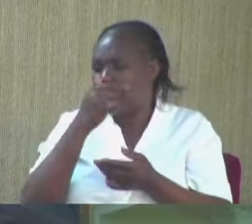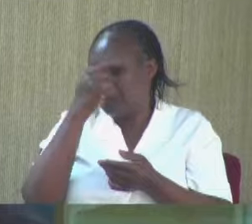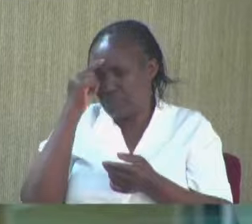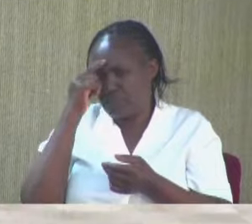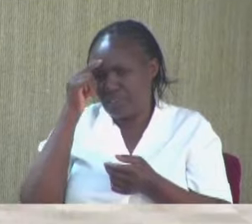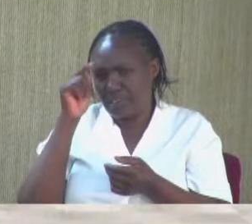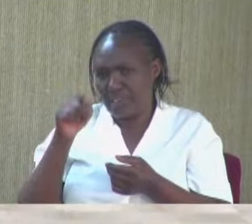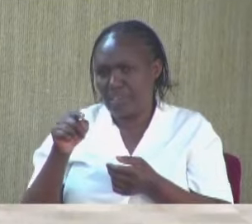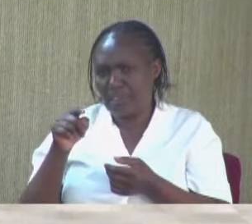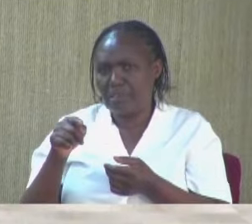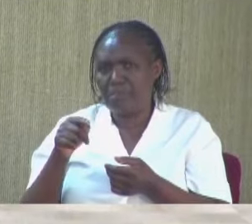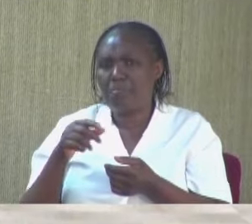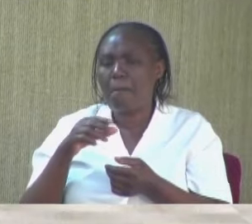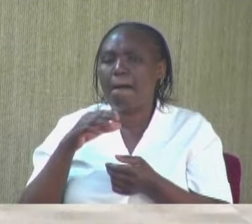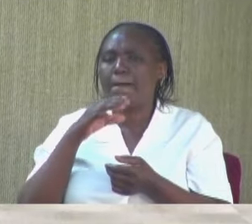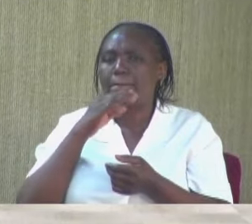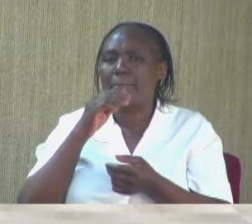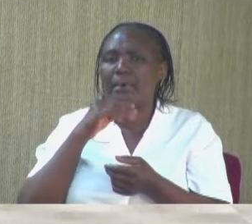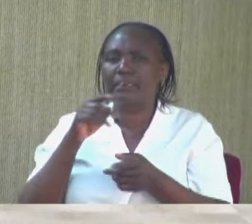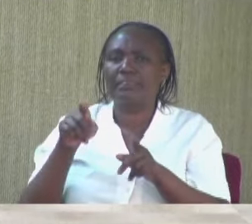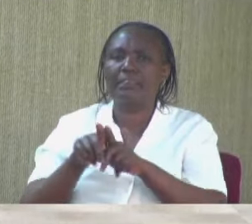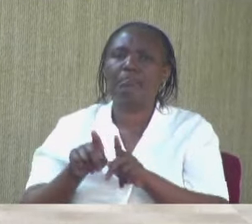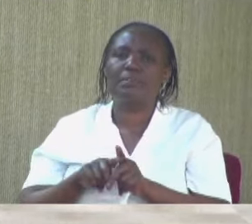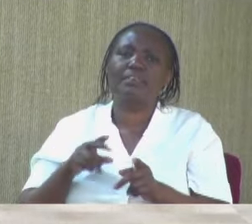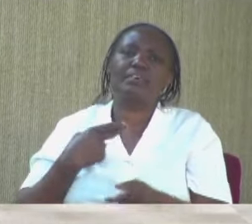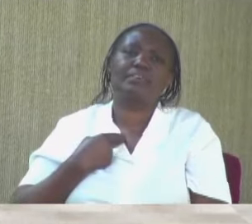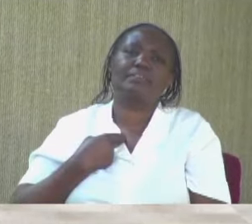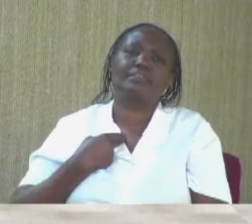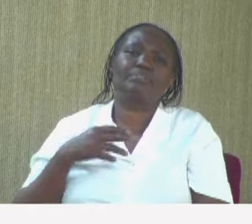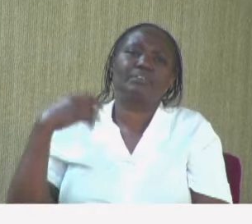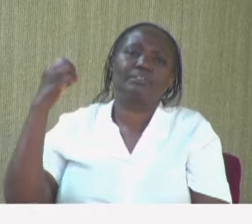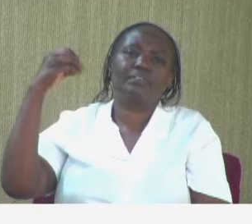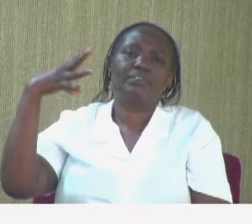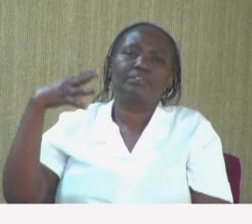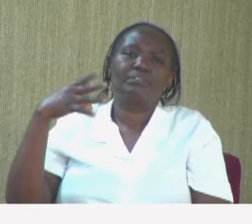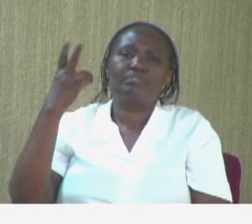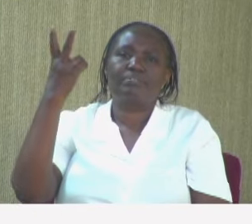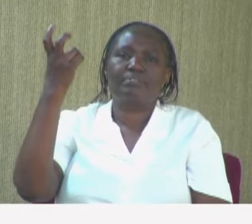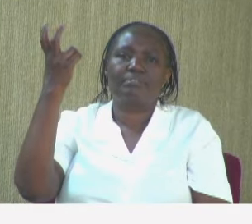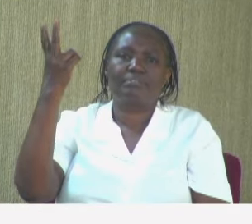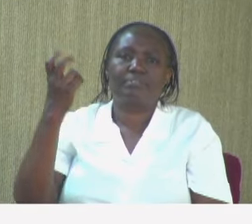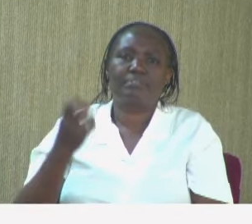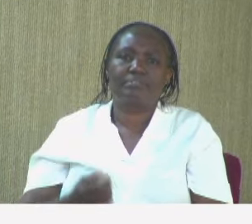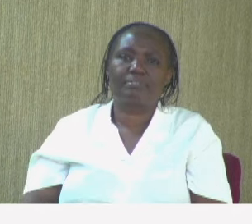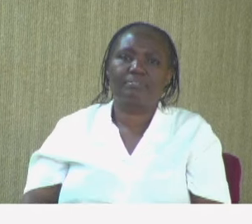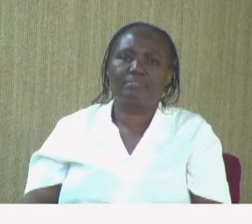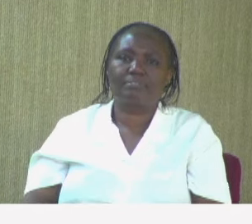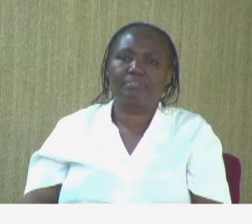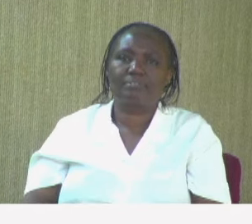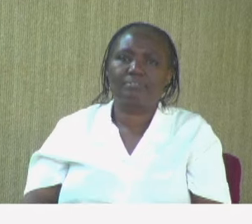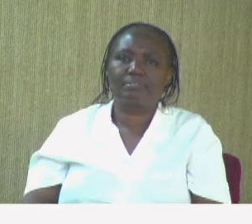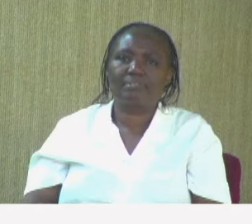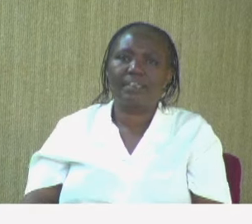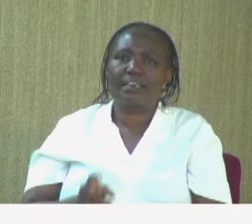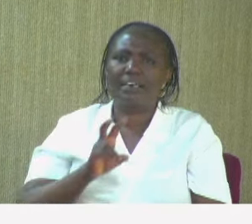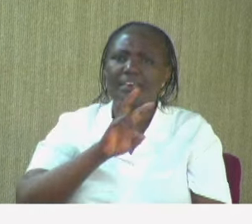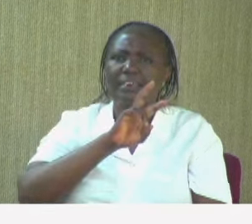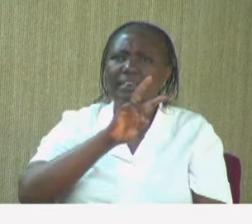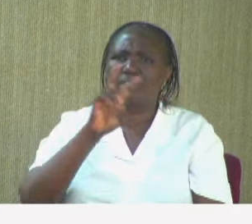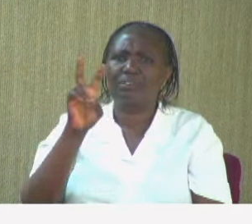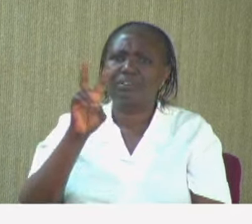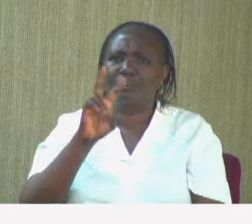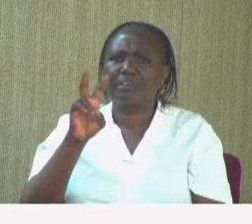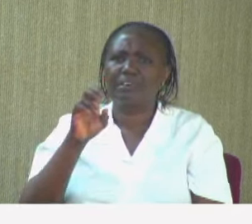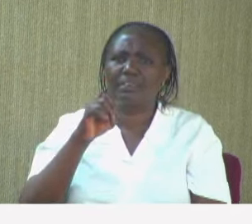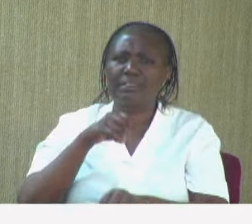one. Revelation chapter 15, verse 2. It says, and I saw as it were